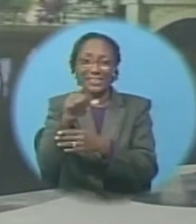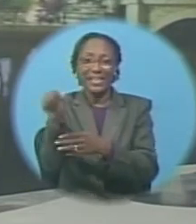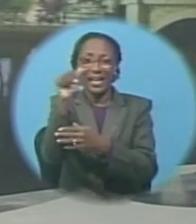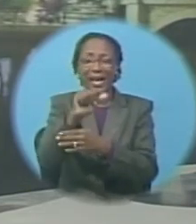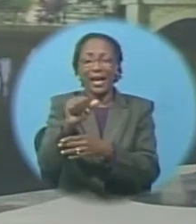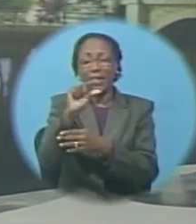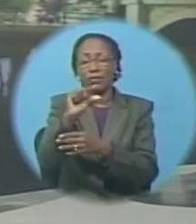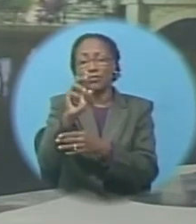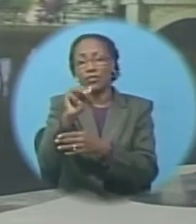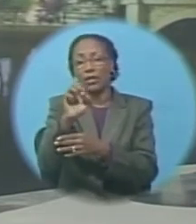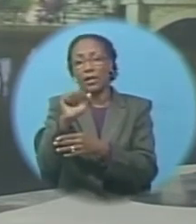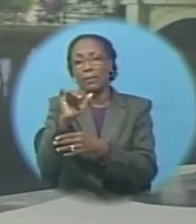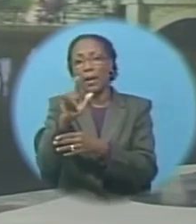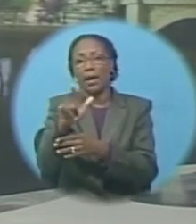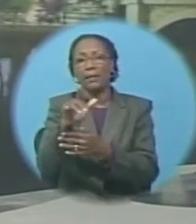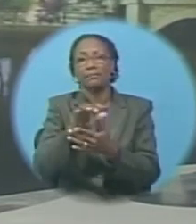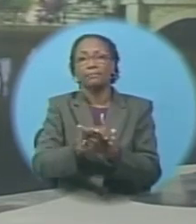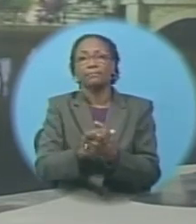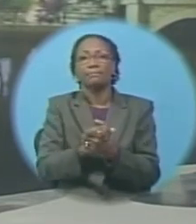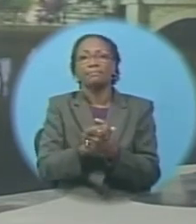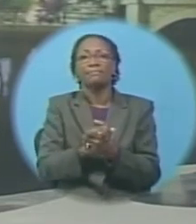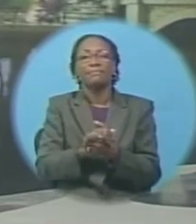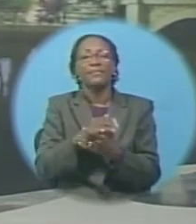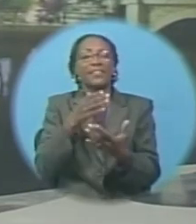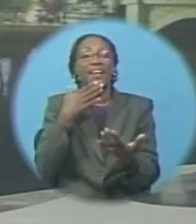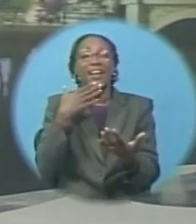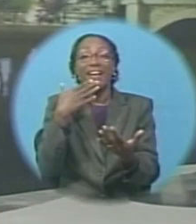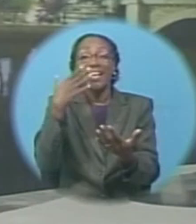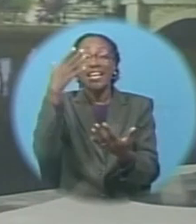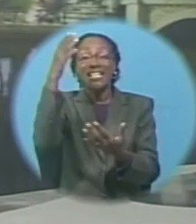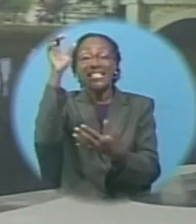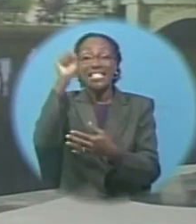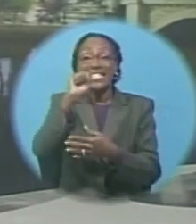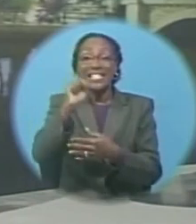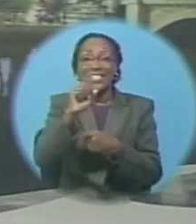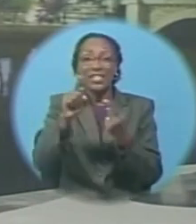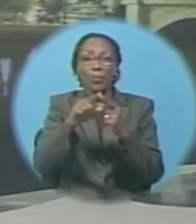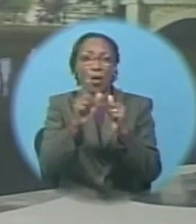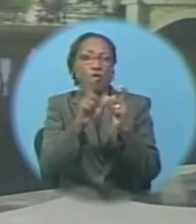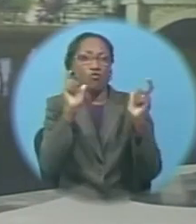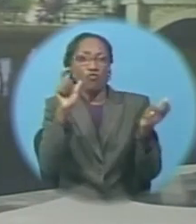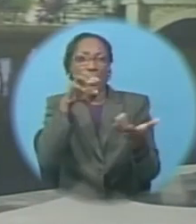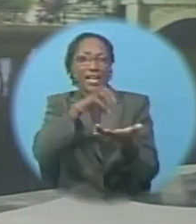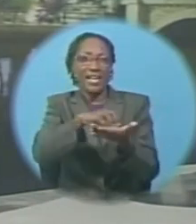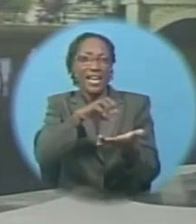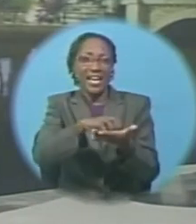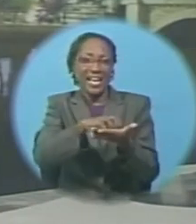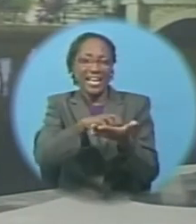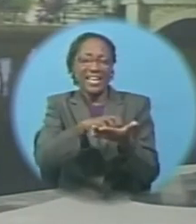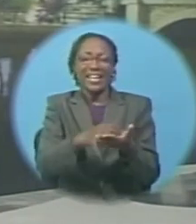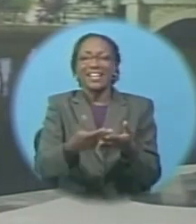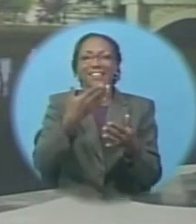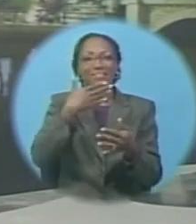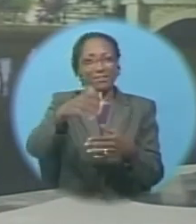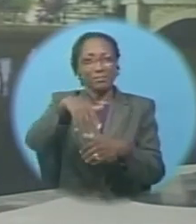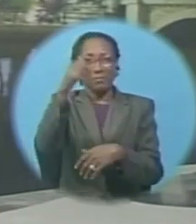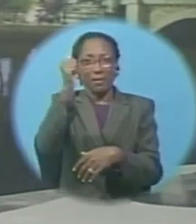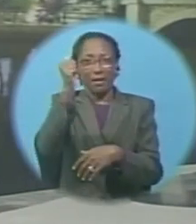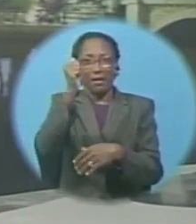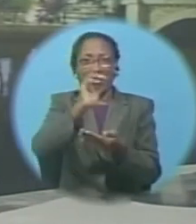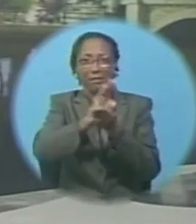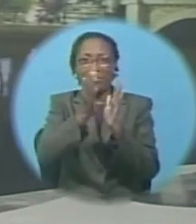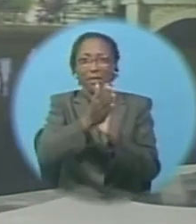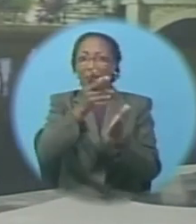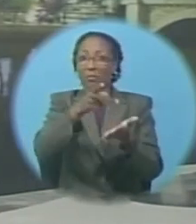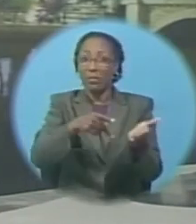homegrownradio246@gmail.com. It is the season when great cake dominates and becomes the star cake of all cakes. It has become part of the